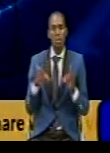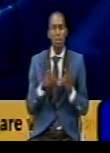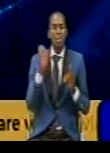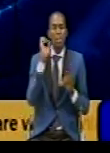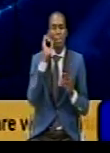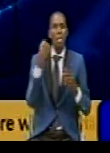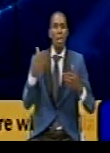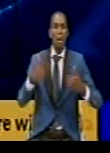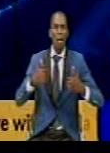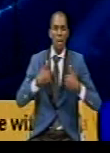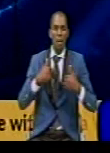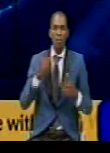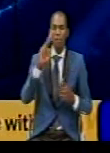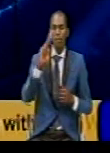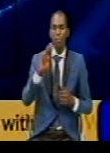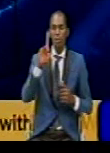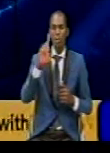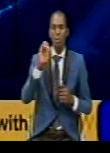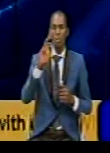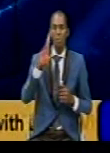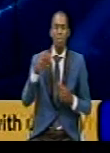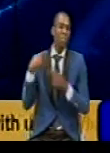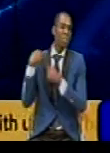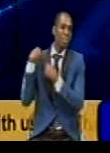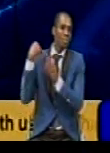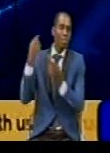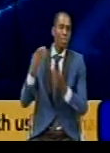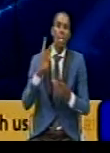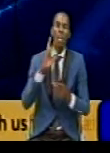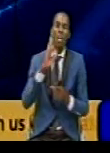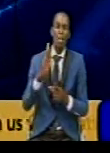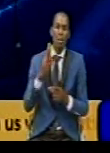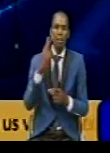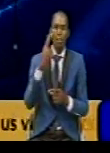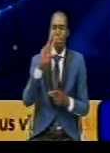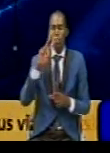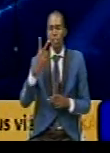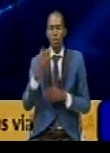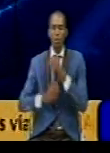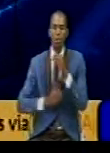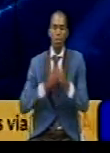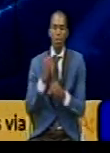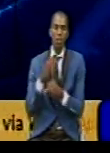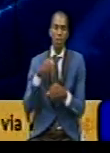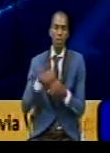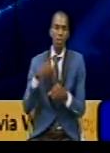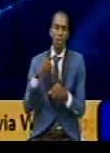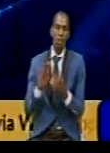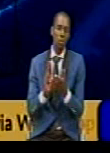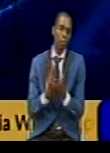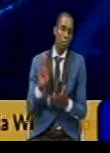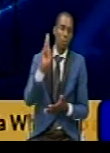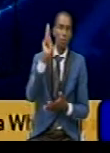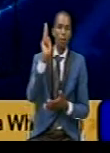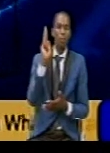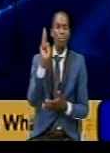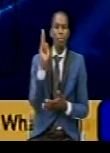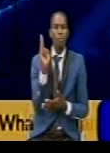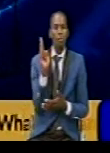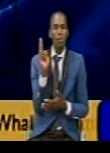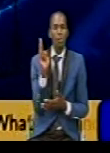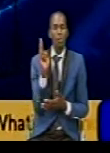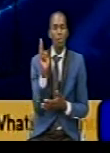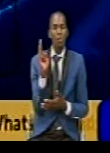District, Ipaja, Lagos. She's been having ulcer since her second year in the